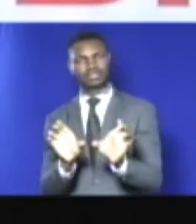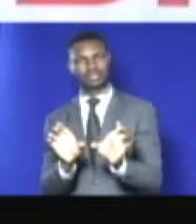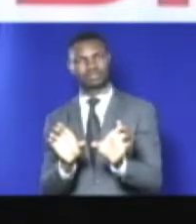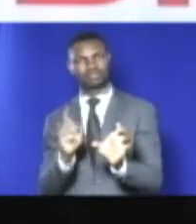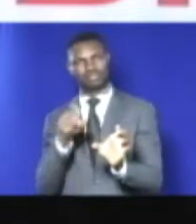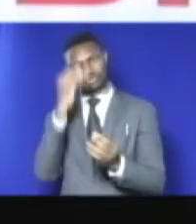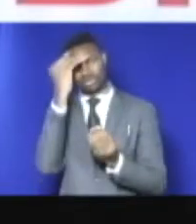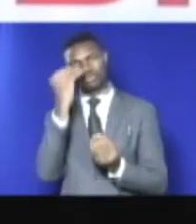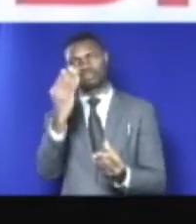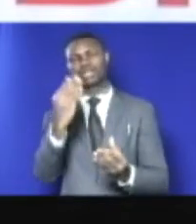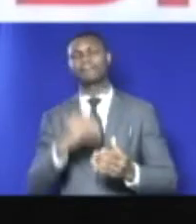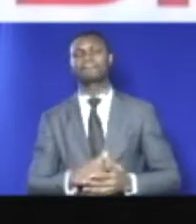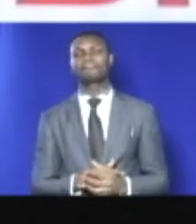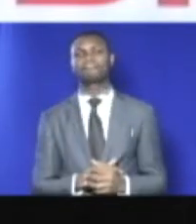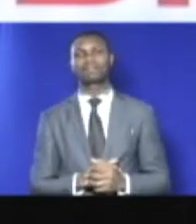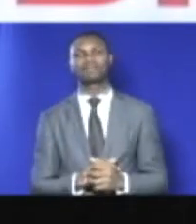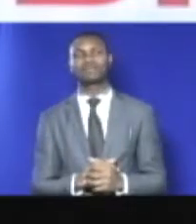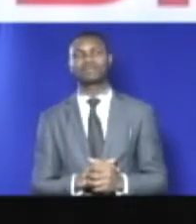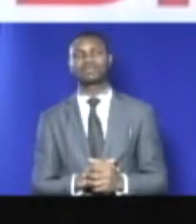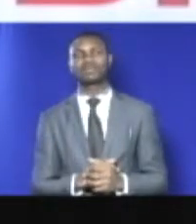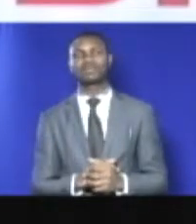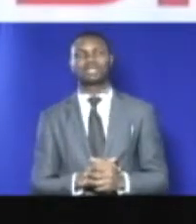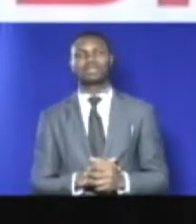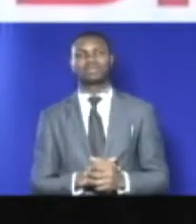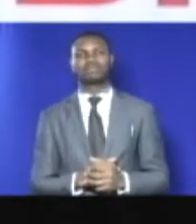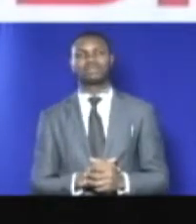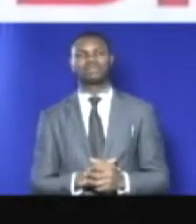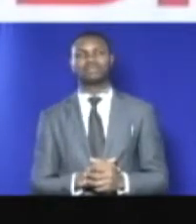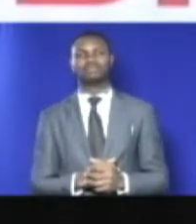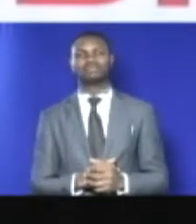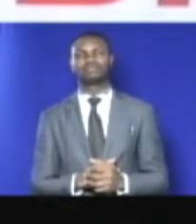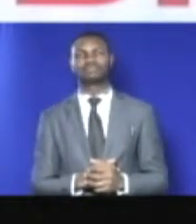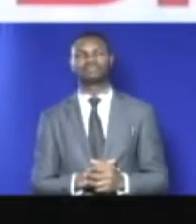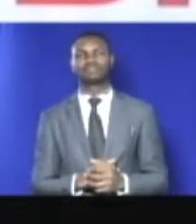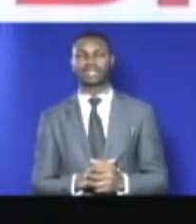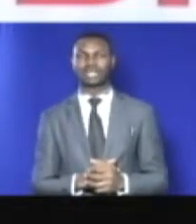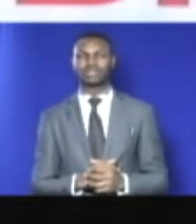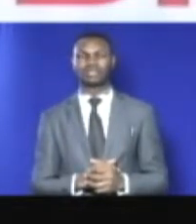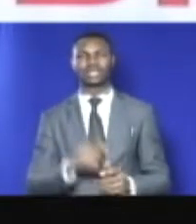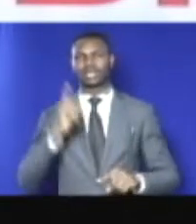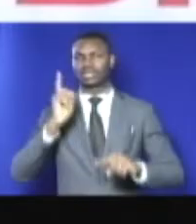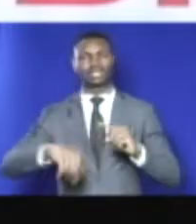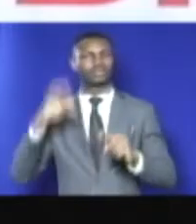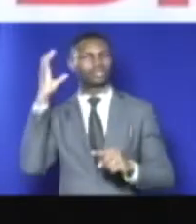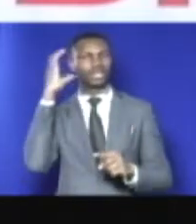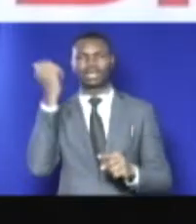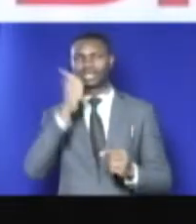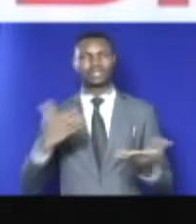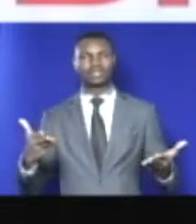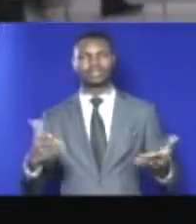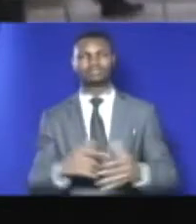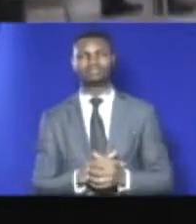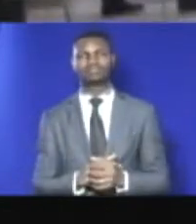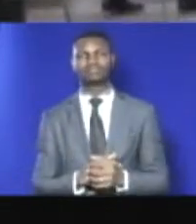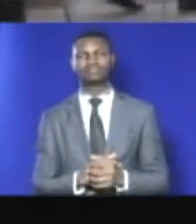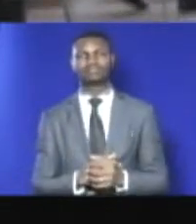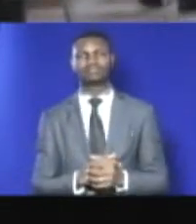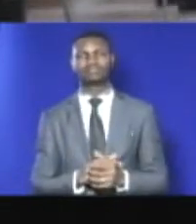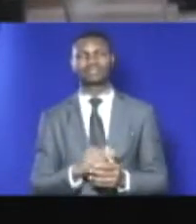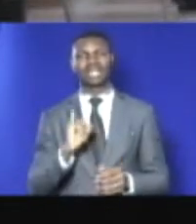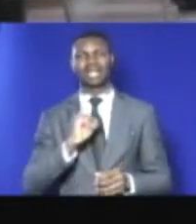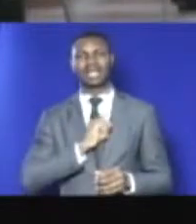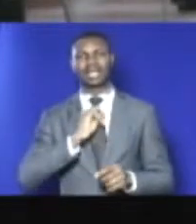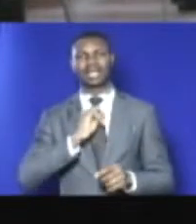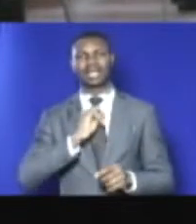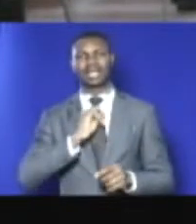Who own their workshops or workstations and can clearly adhere to non-pharmaceutical interventions will be permitted to operate as